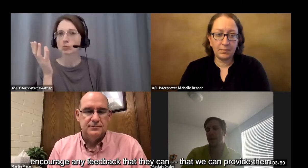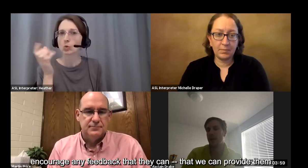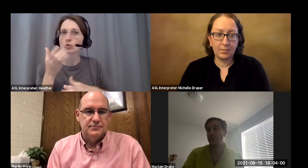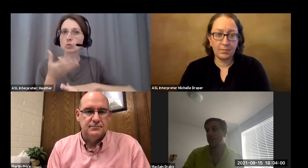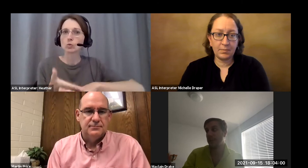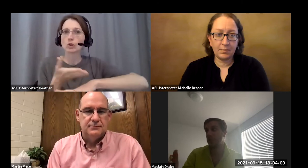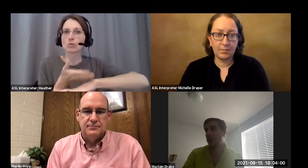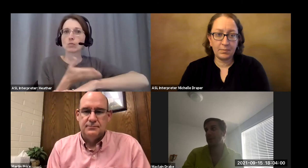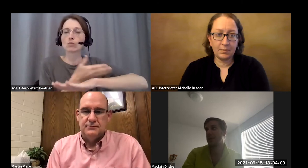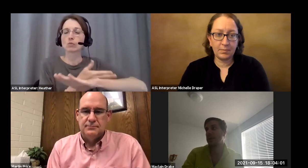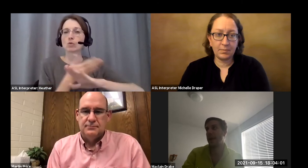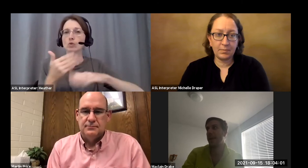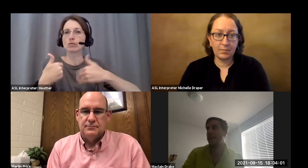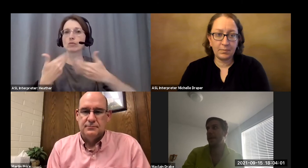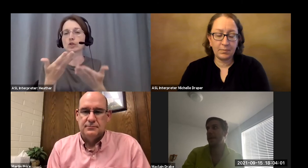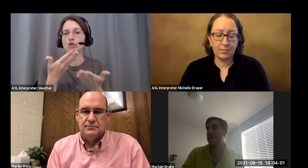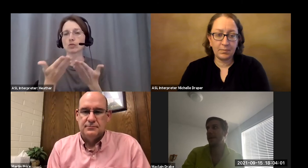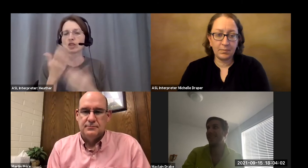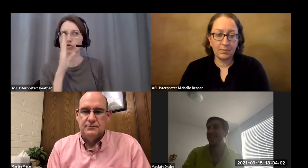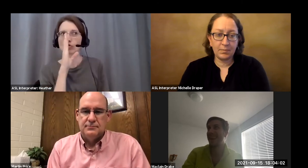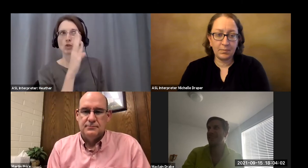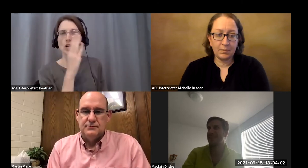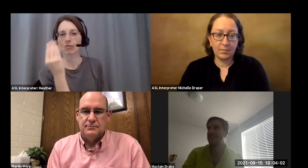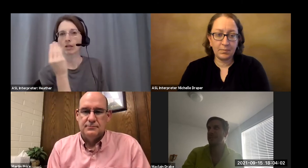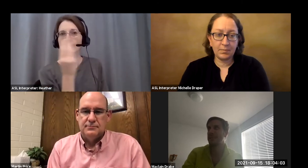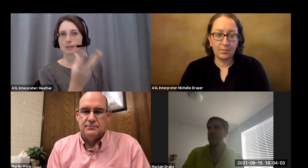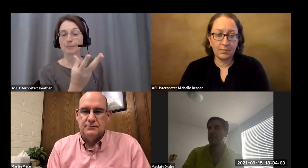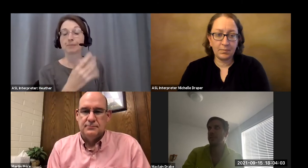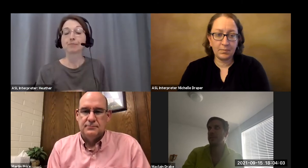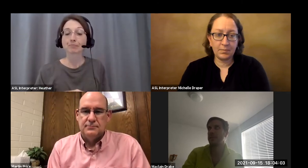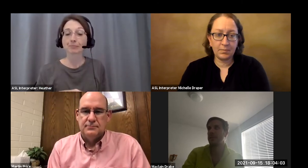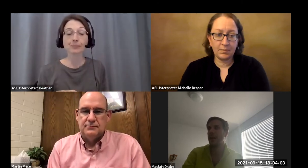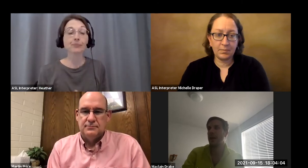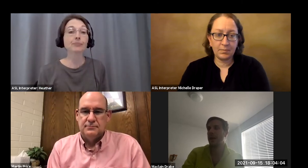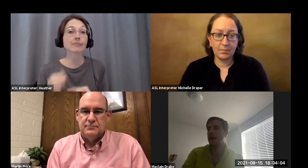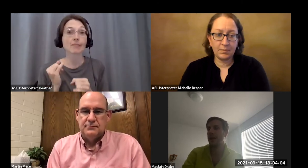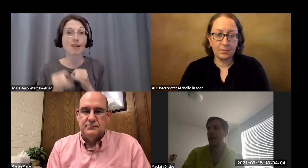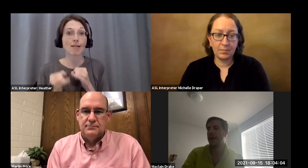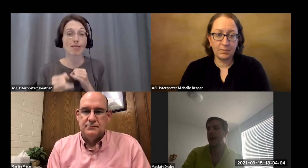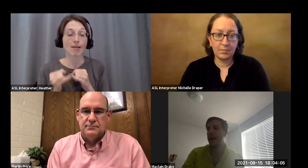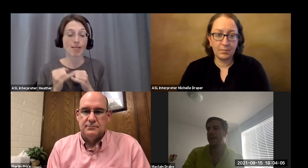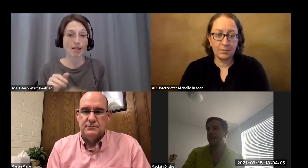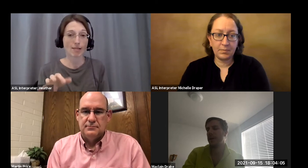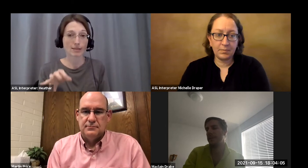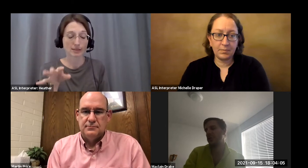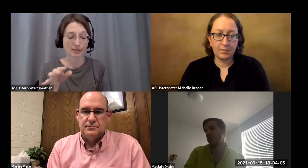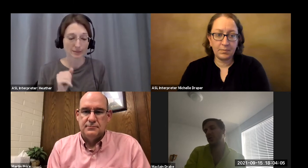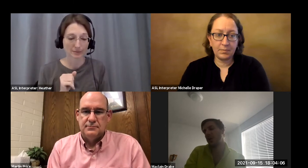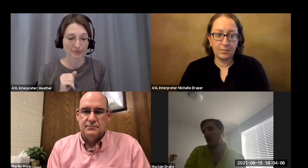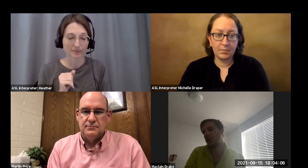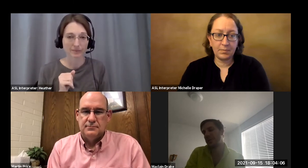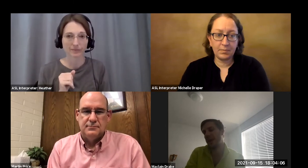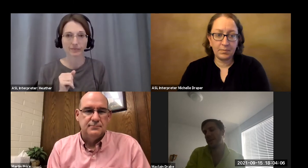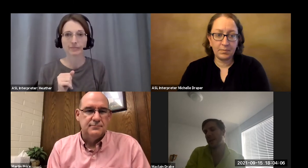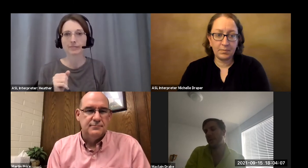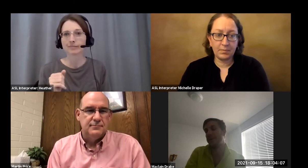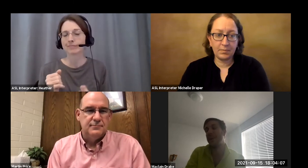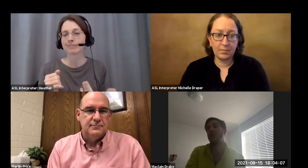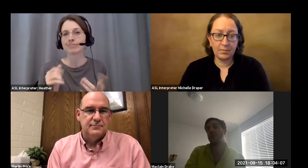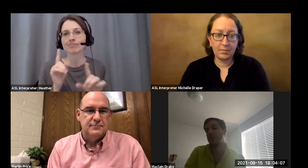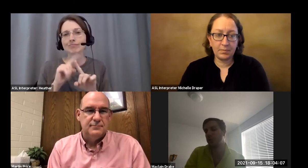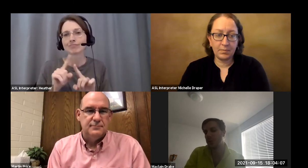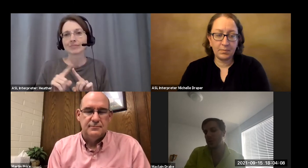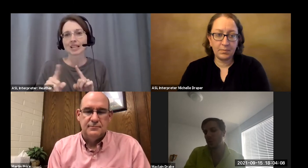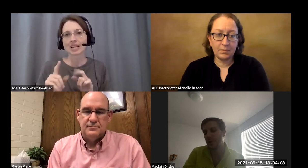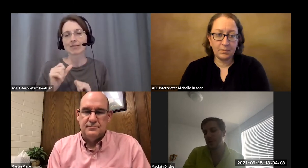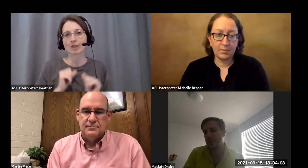that to them directly. And then lastly, I have a bunch of shows that I'll